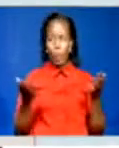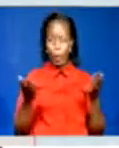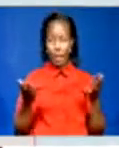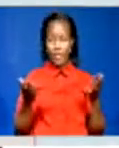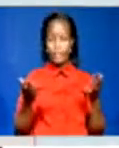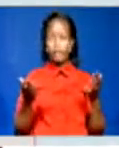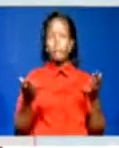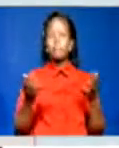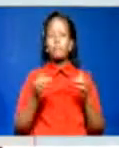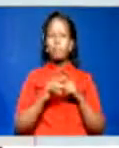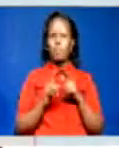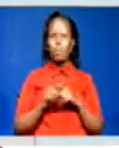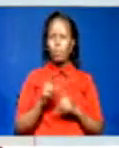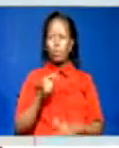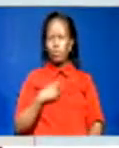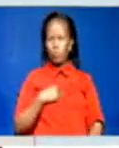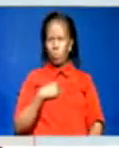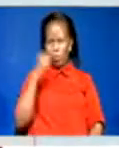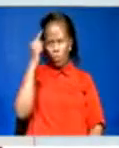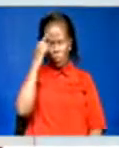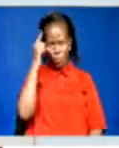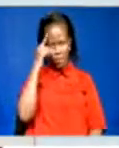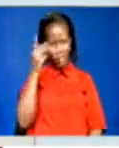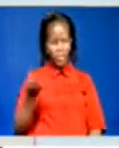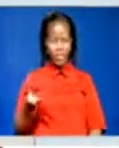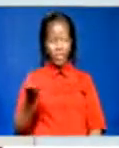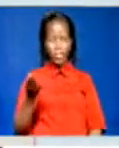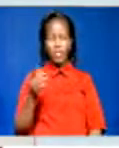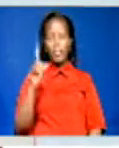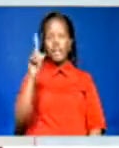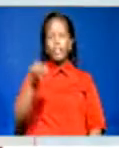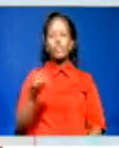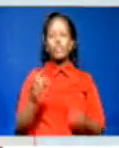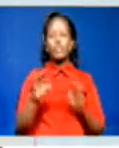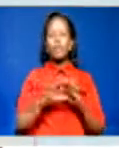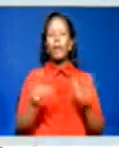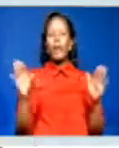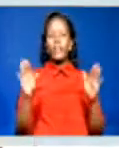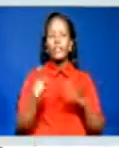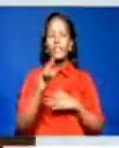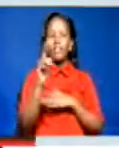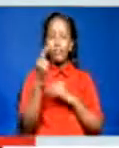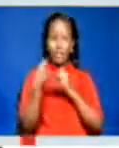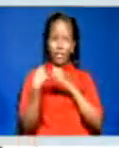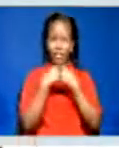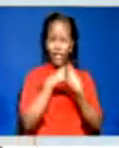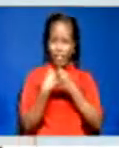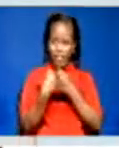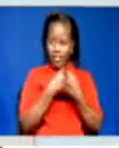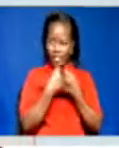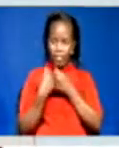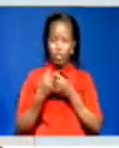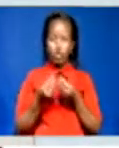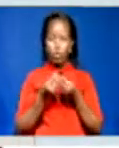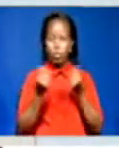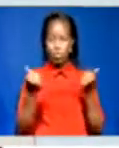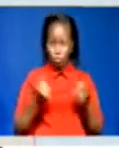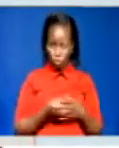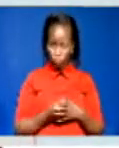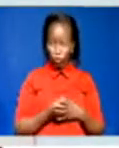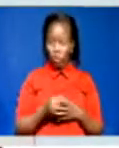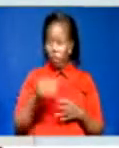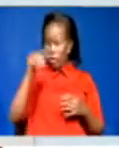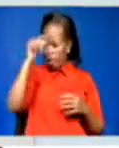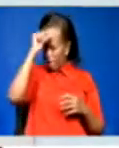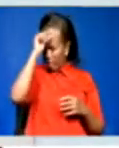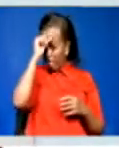I feel because affordable land is the first challenge you deal with in affordable housing. I heard the government was